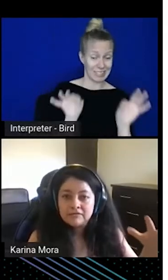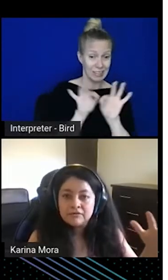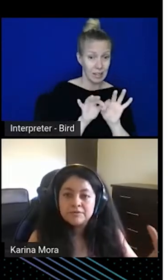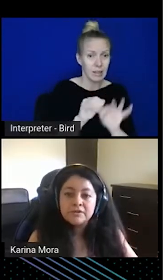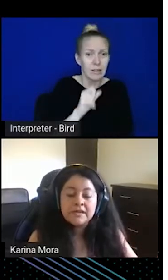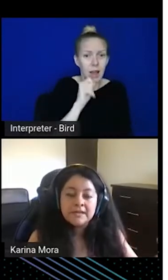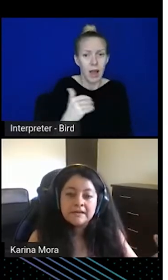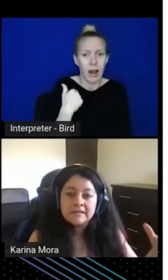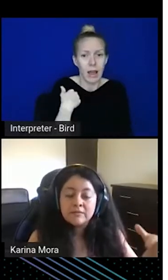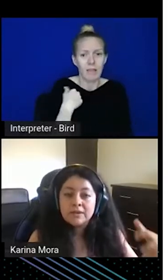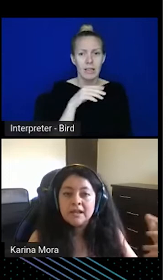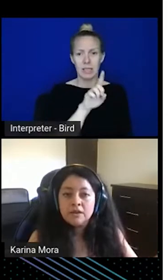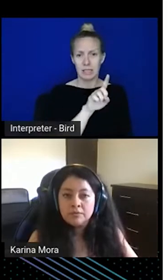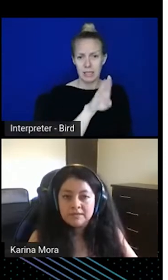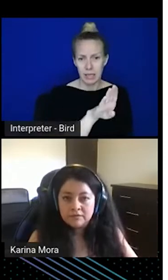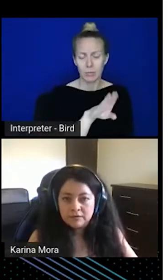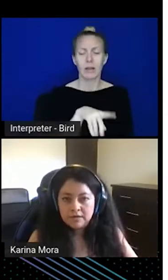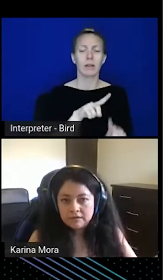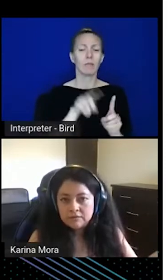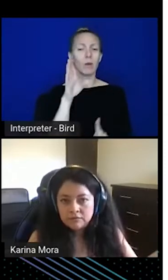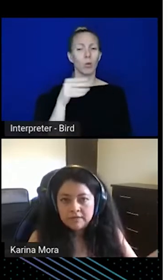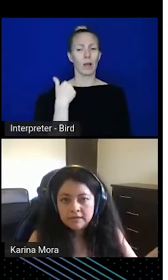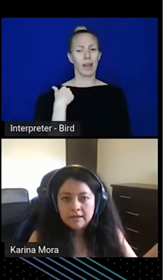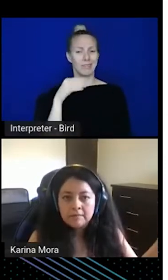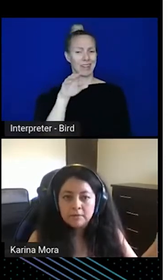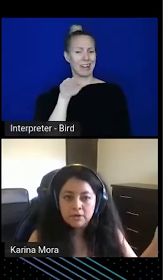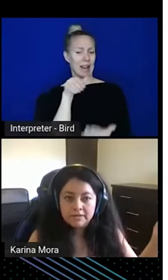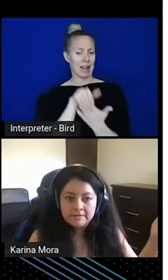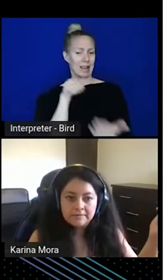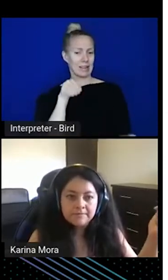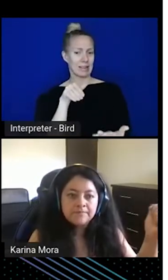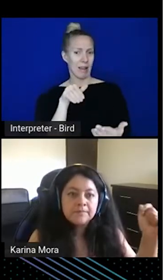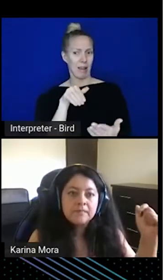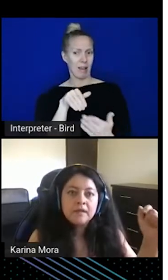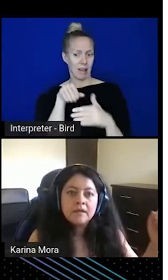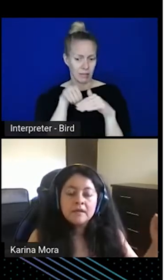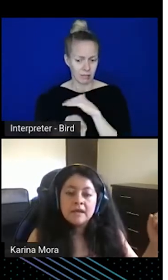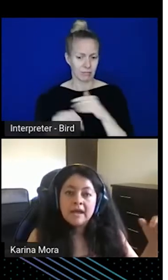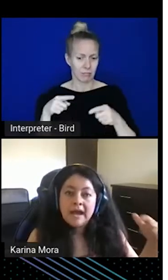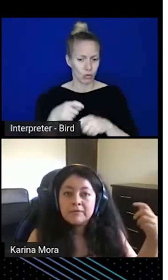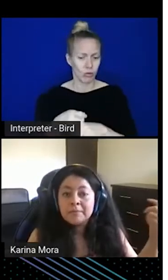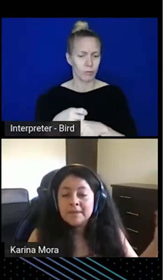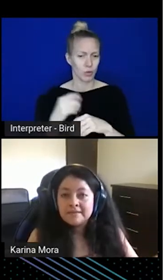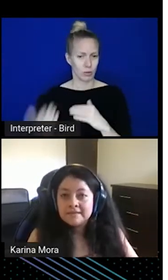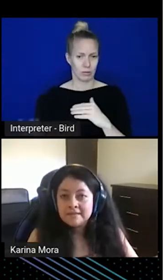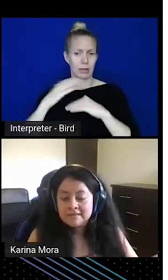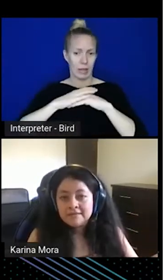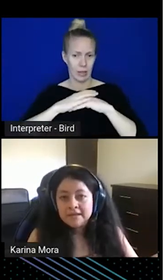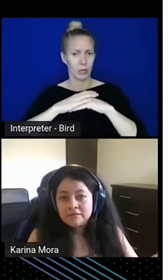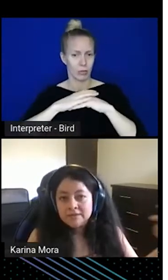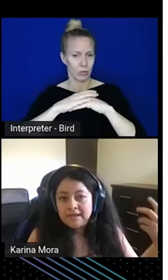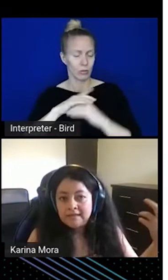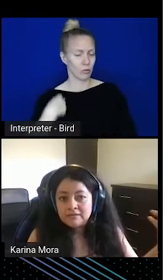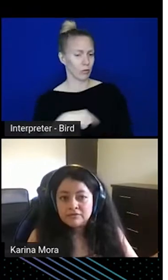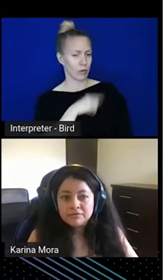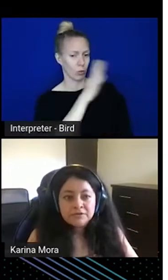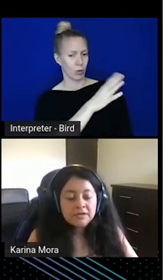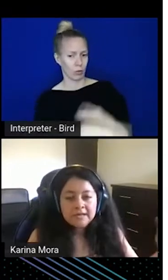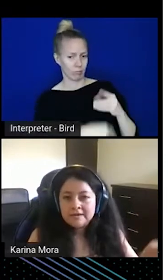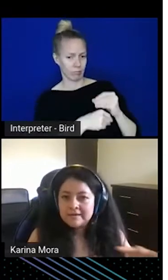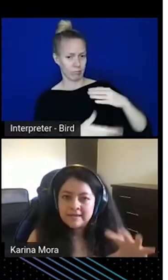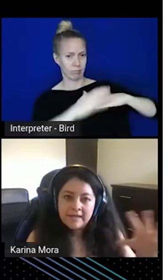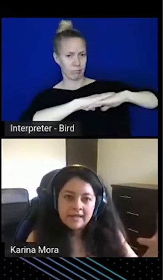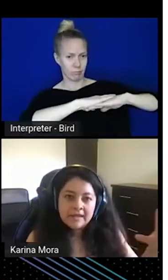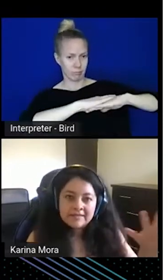an anti-corruption layer that will allow me to connect to the monolith. I replace the database with the